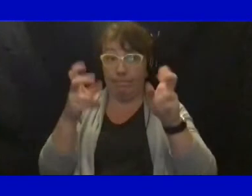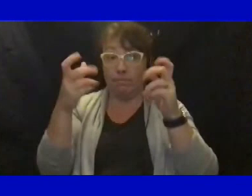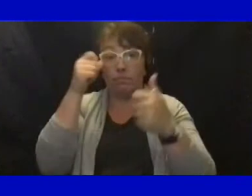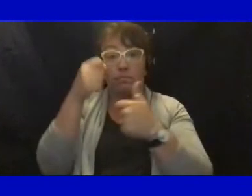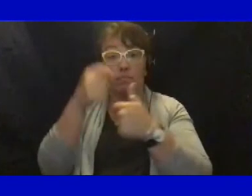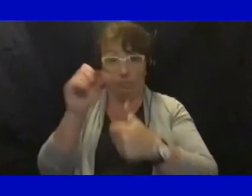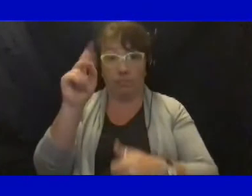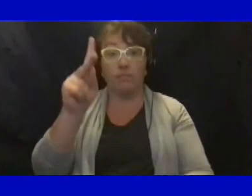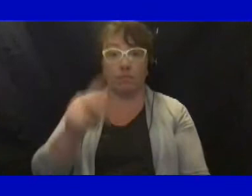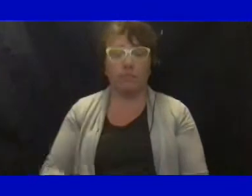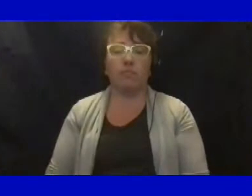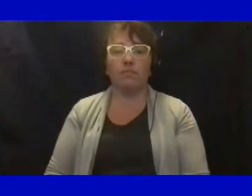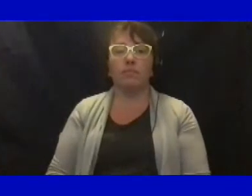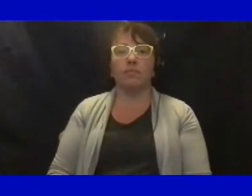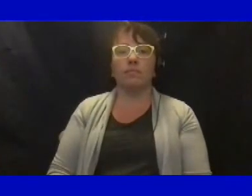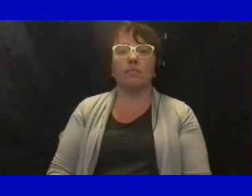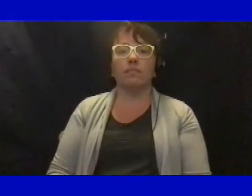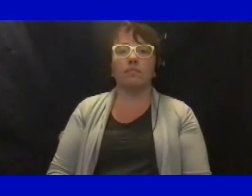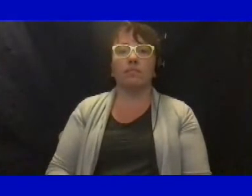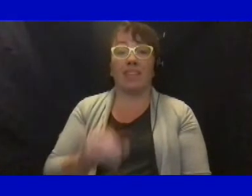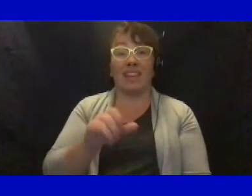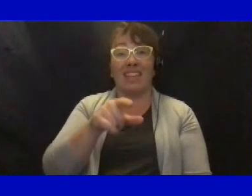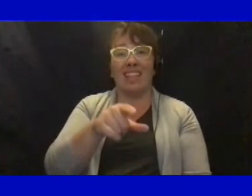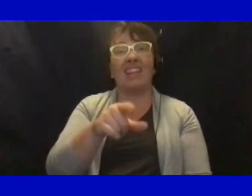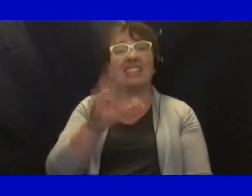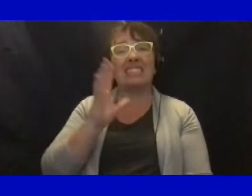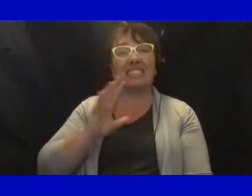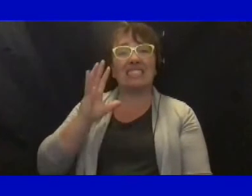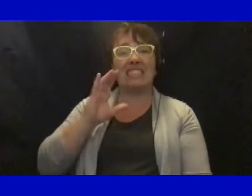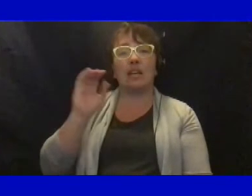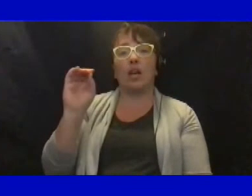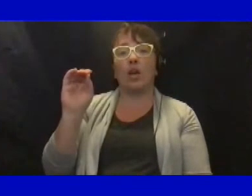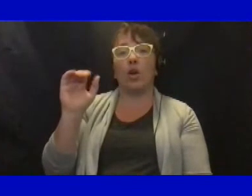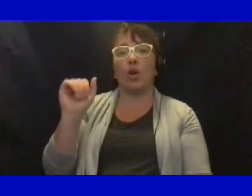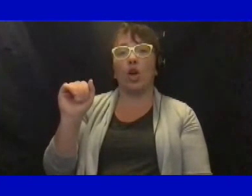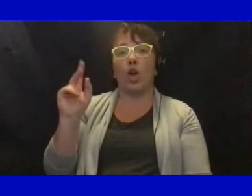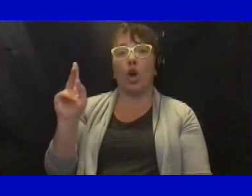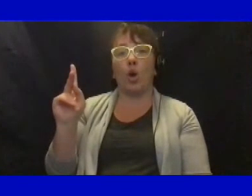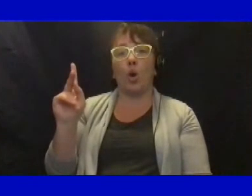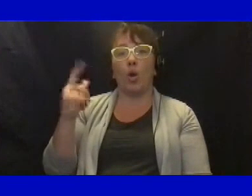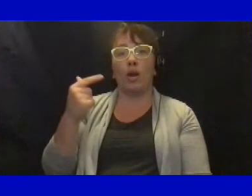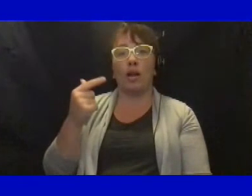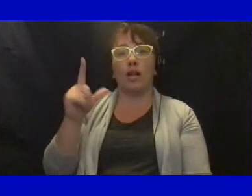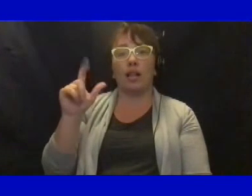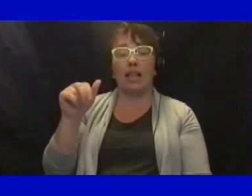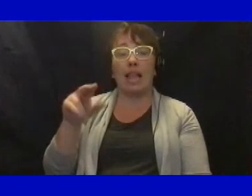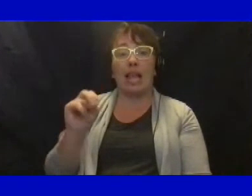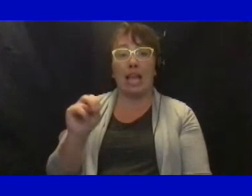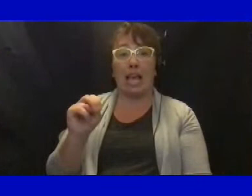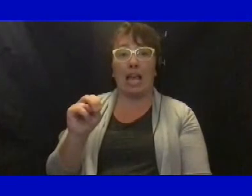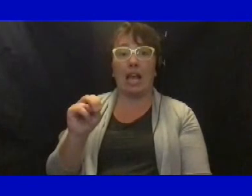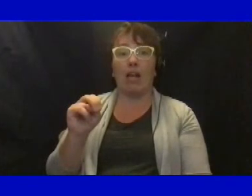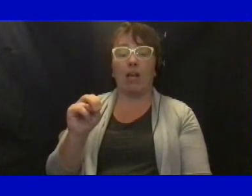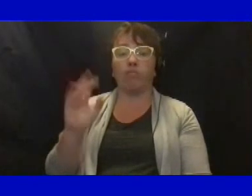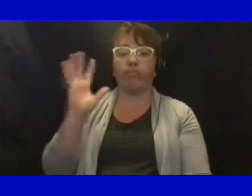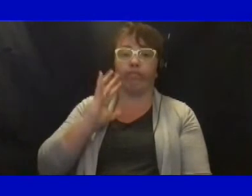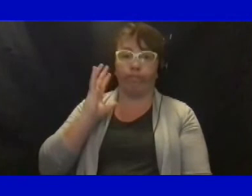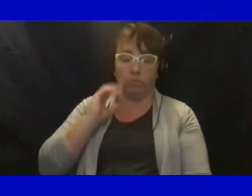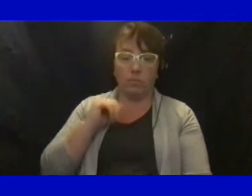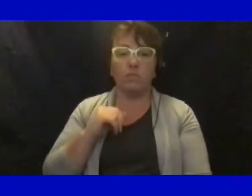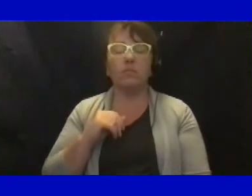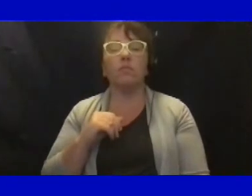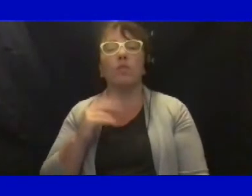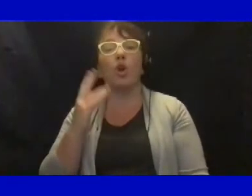where just too much rain fell on a non-burn scar. And the reason why I'm showing that is because the magnitude with the